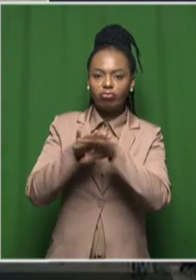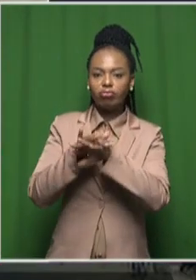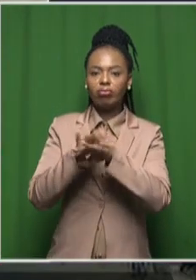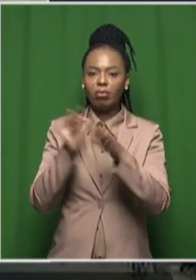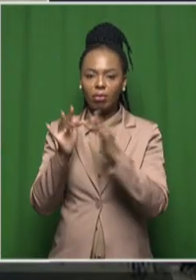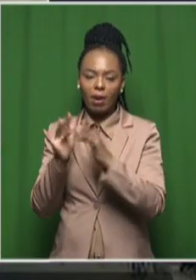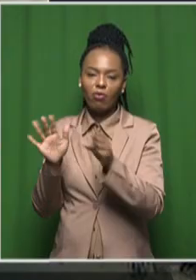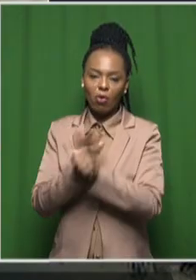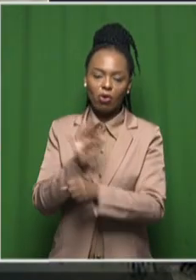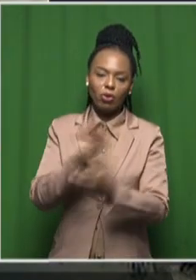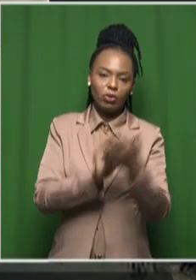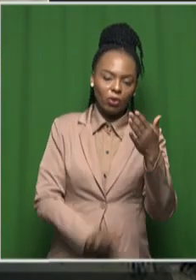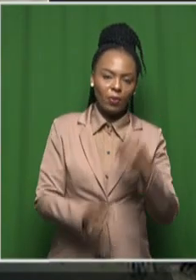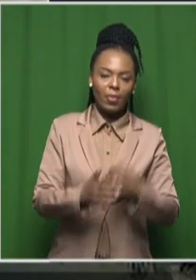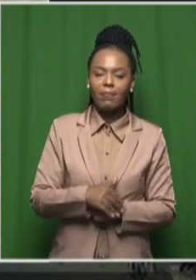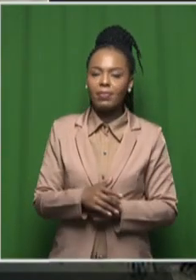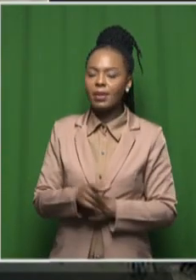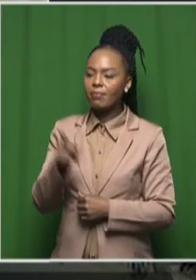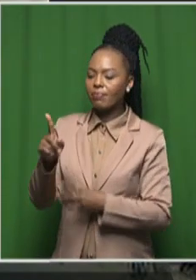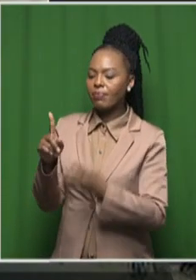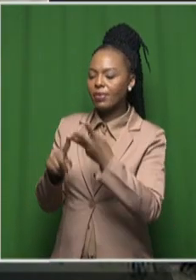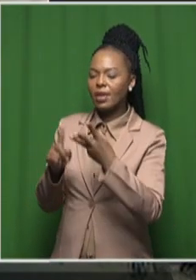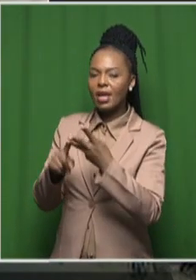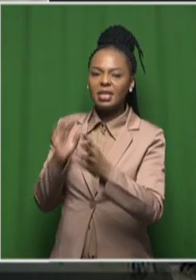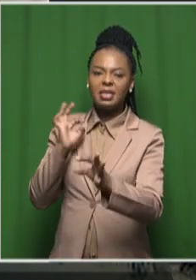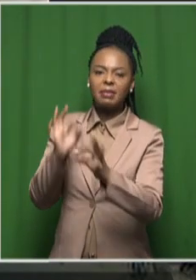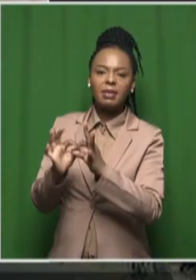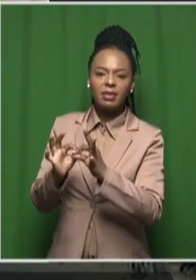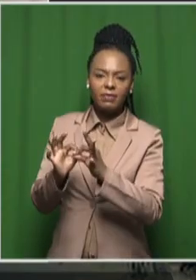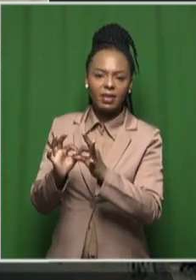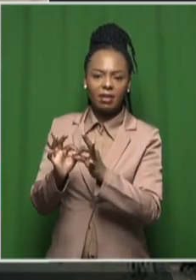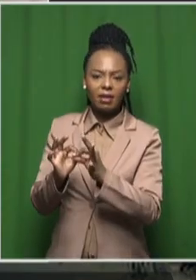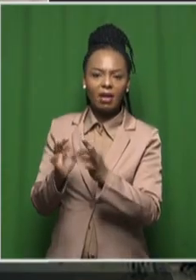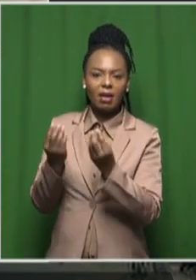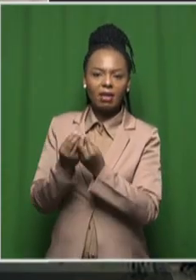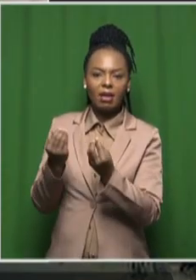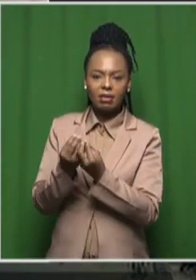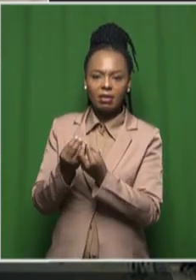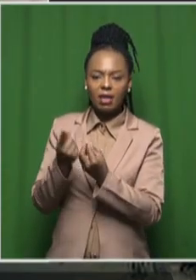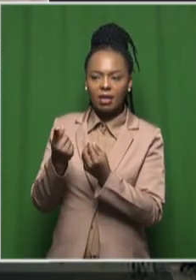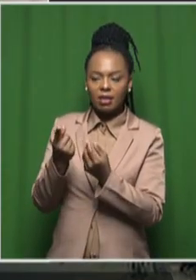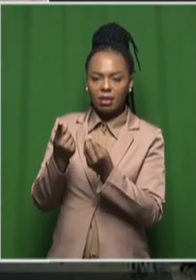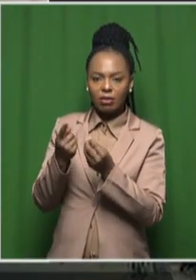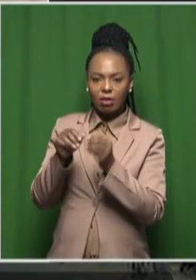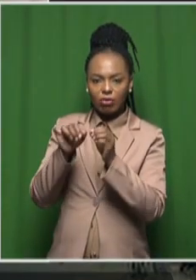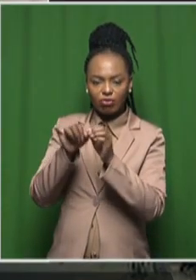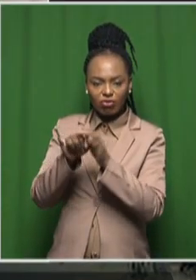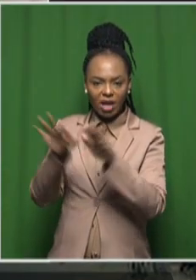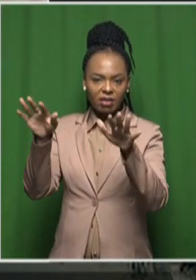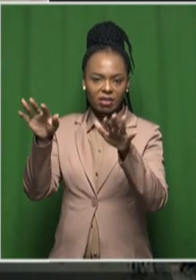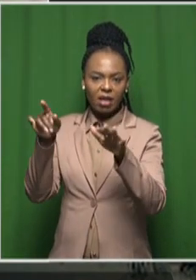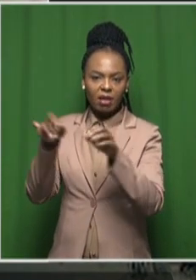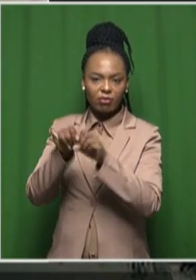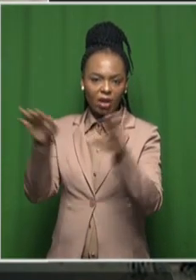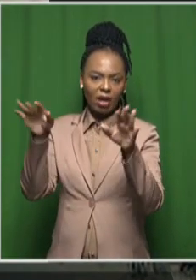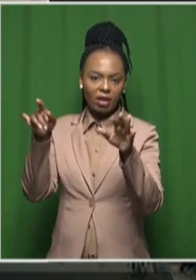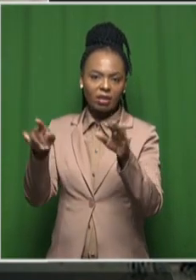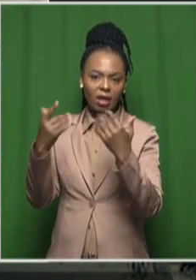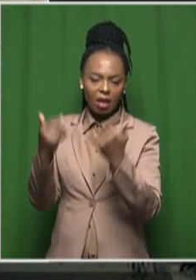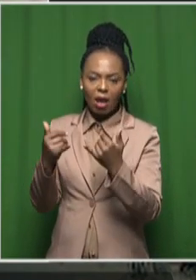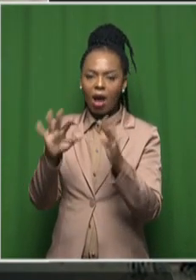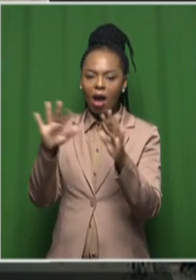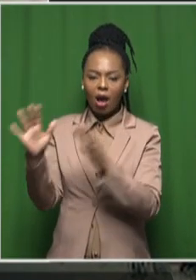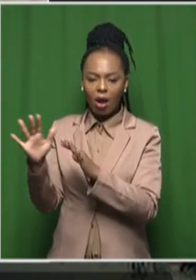Rucita, any specific aesthetic trends in design that you believe are becoming prevalent today, and how do you integrate them into your